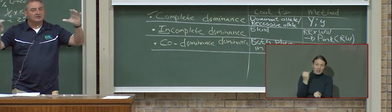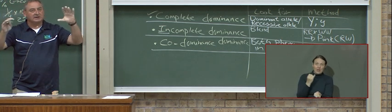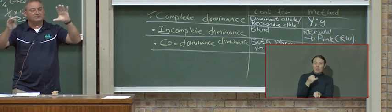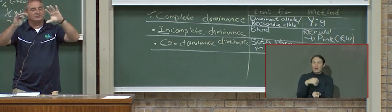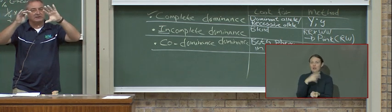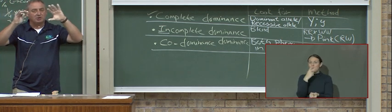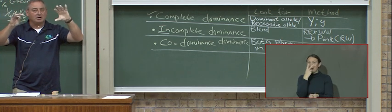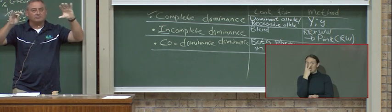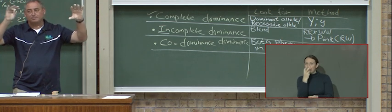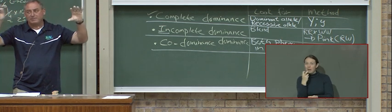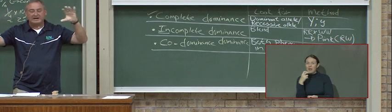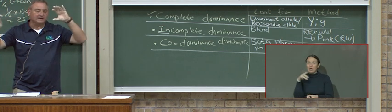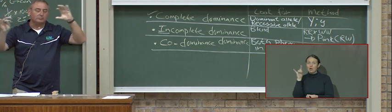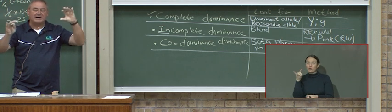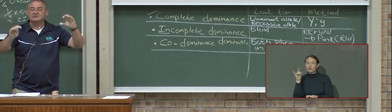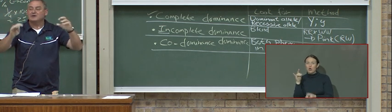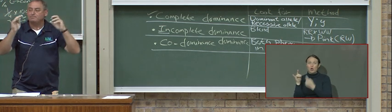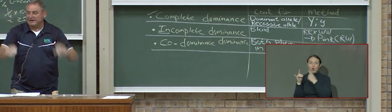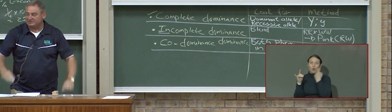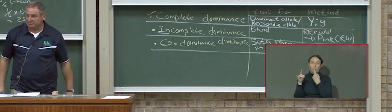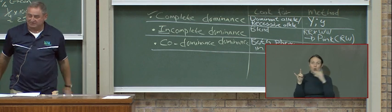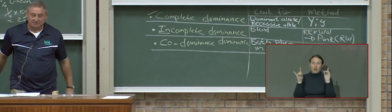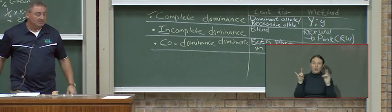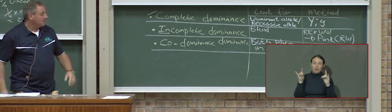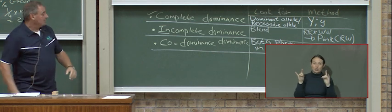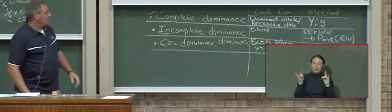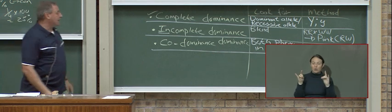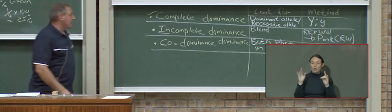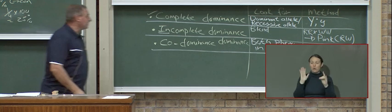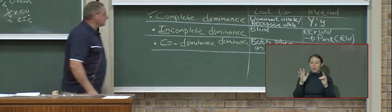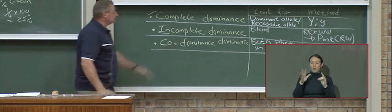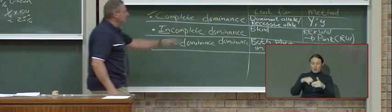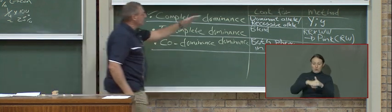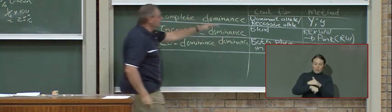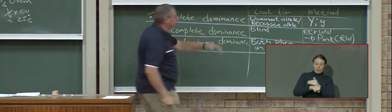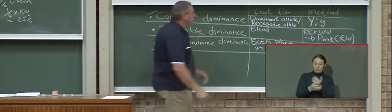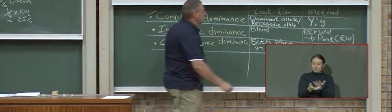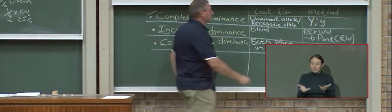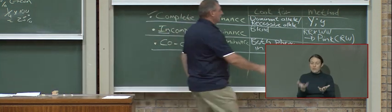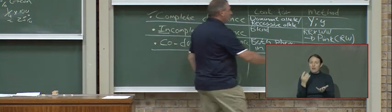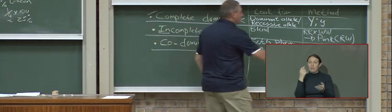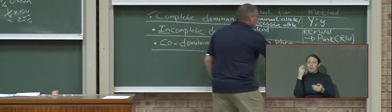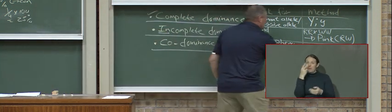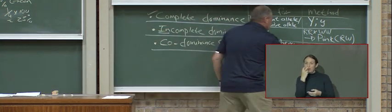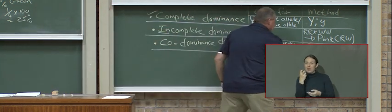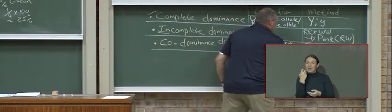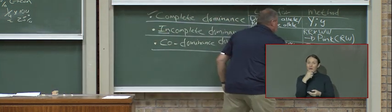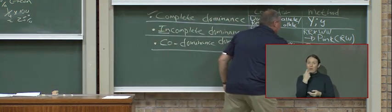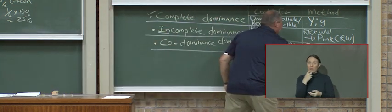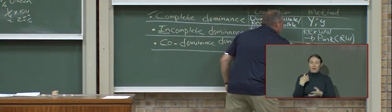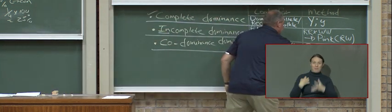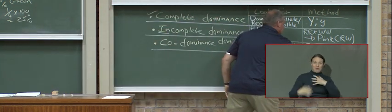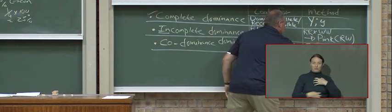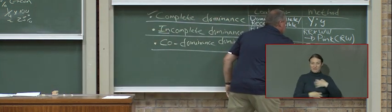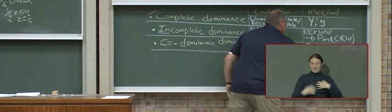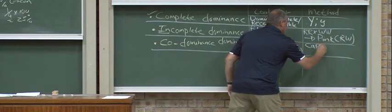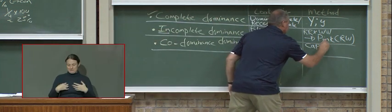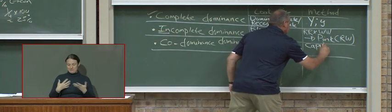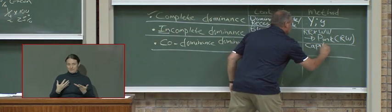dog gives a dog with black and white patches. Now, what's the method for that? Once again, you